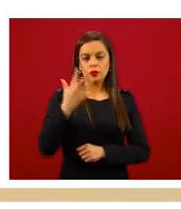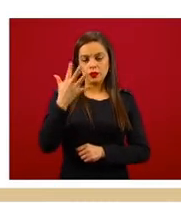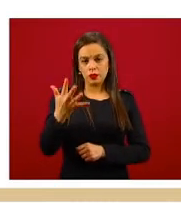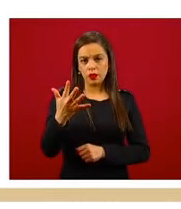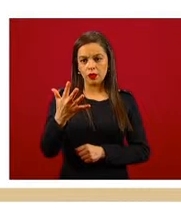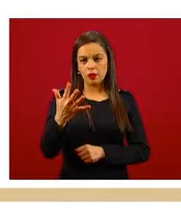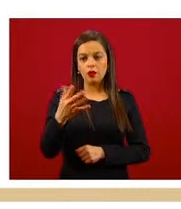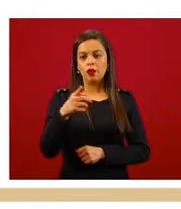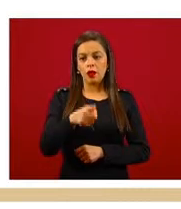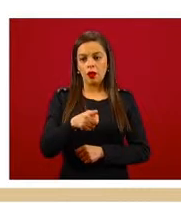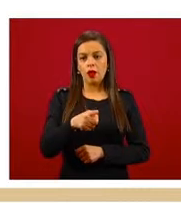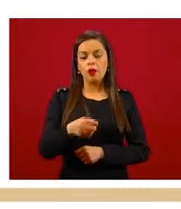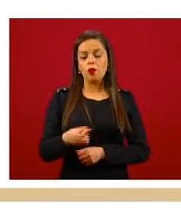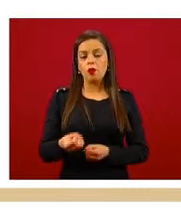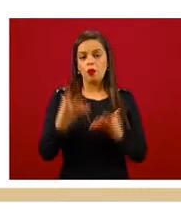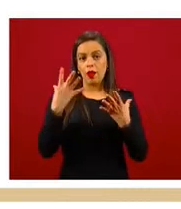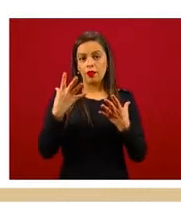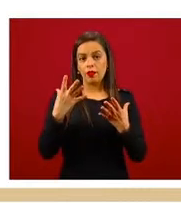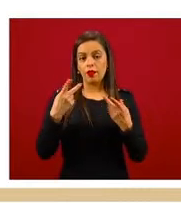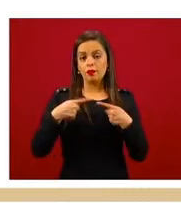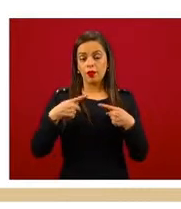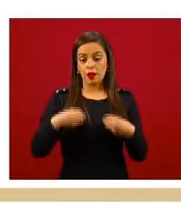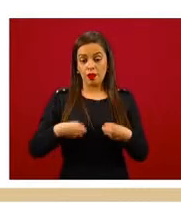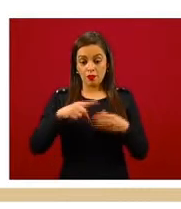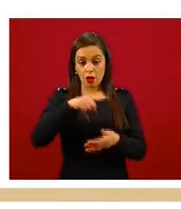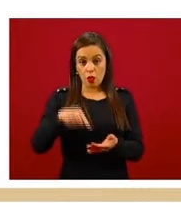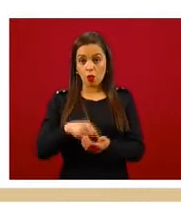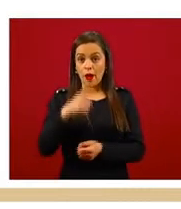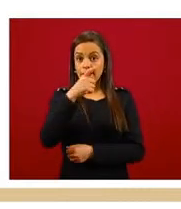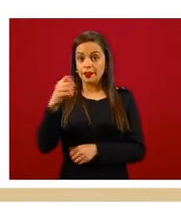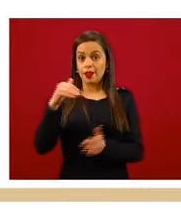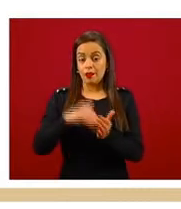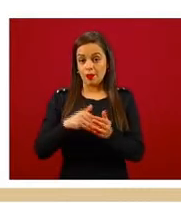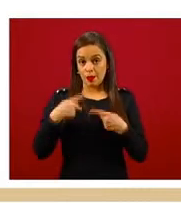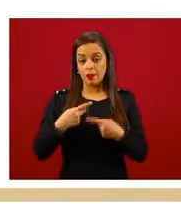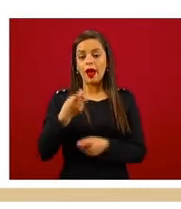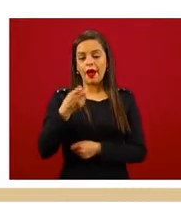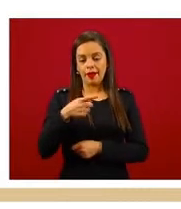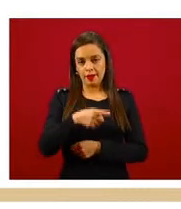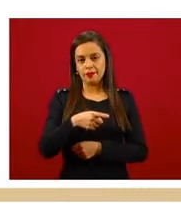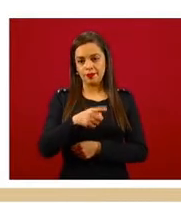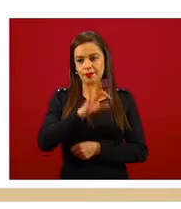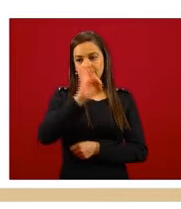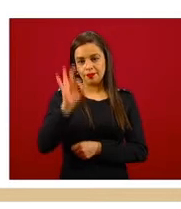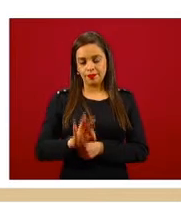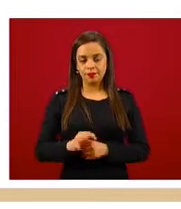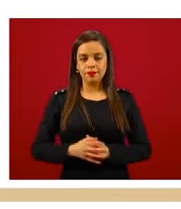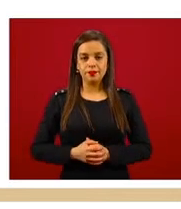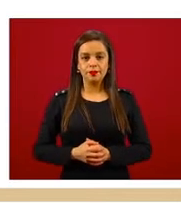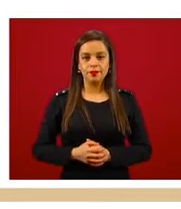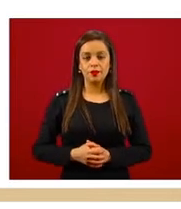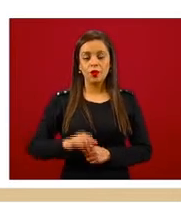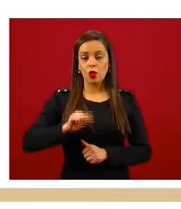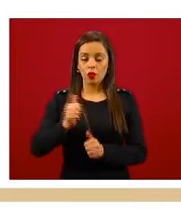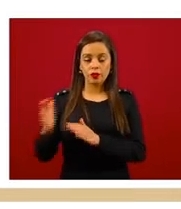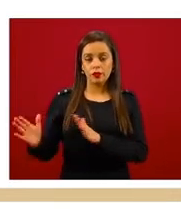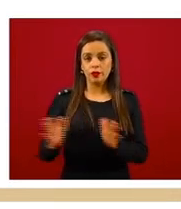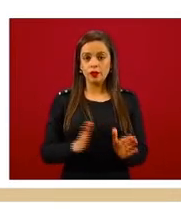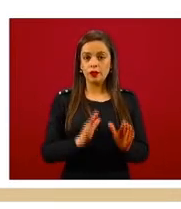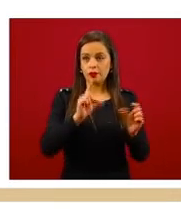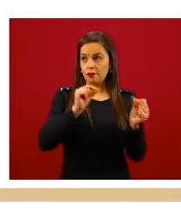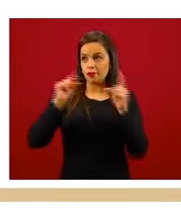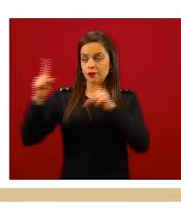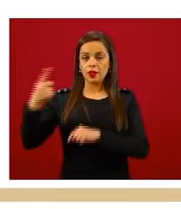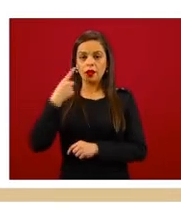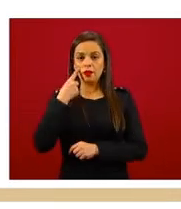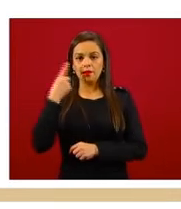on la to for the cantidad de past few casos days. por 100,000 habitantes. Eso es lo que vamos hasta el 46, momento. sorry, En la siguiente diapositiva, 42.5 solo una distribución de